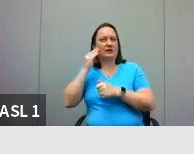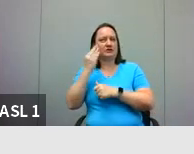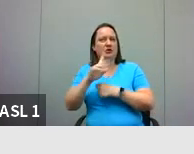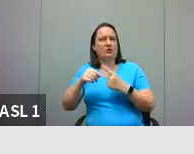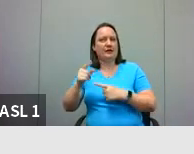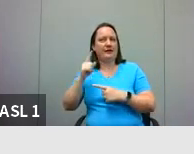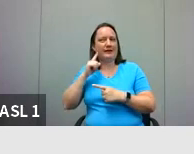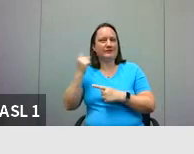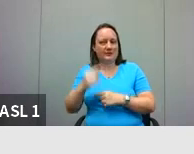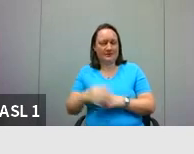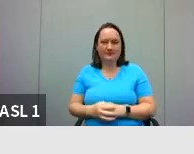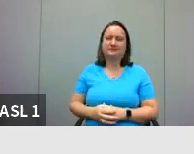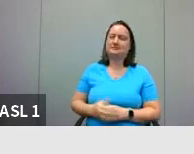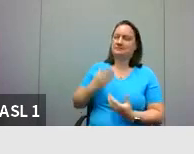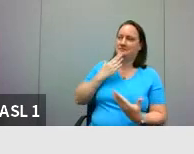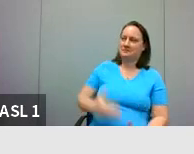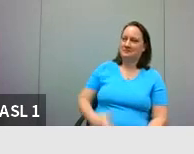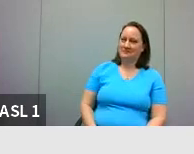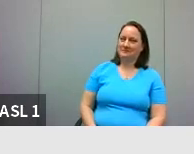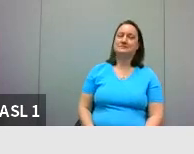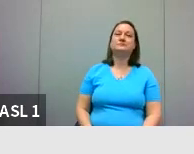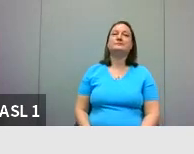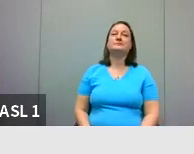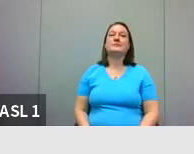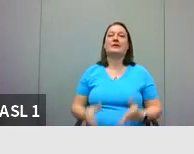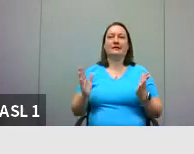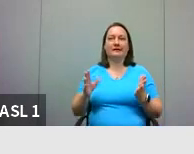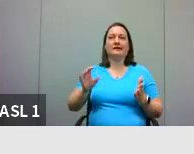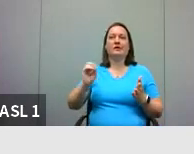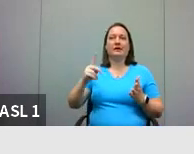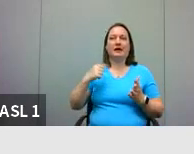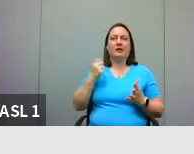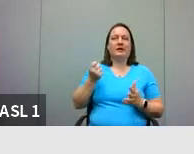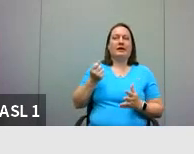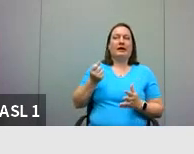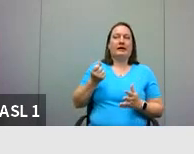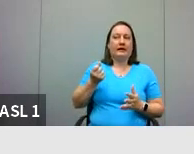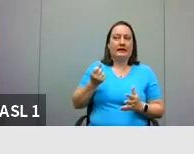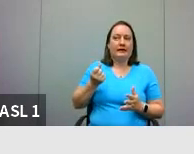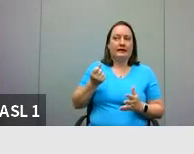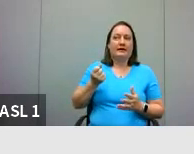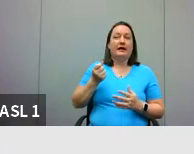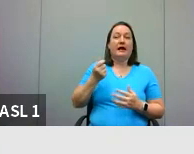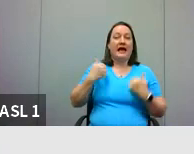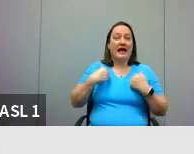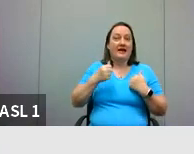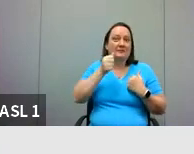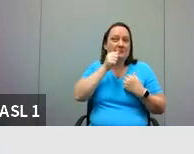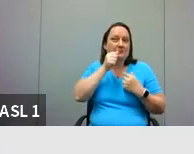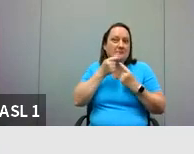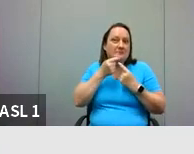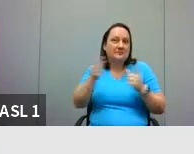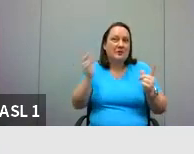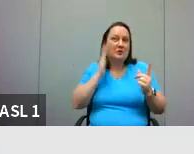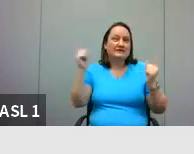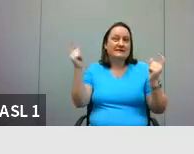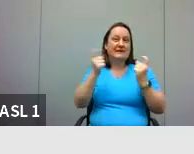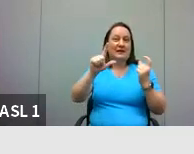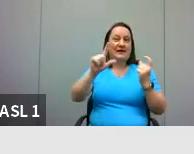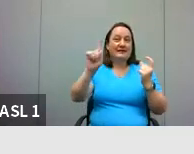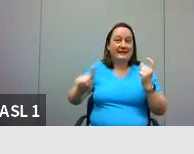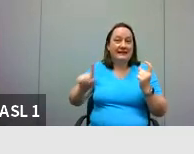Okay, thanks. Sure. Then I'll hold out a little bit. Just a secret, we were going to celebrate Liz and